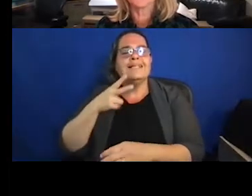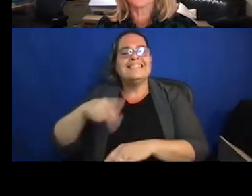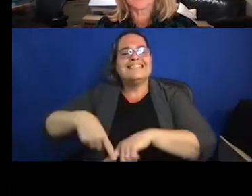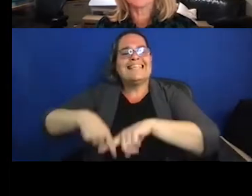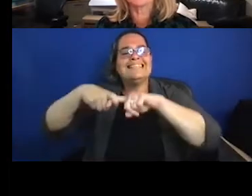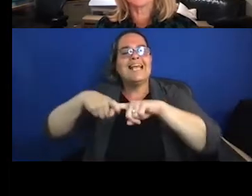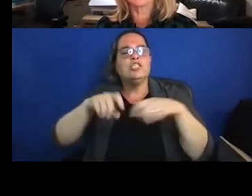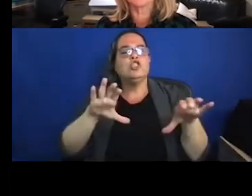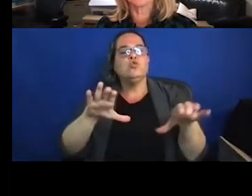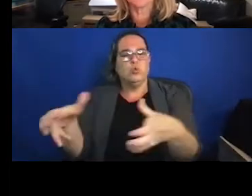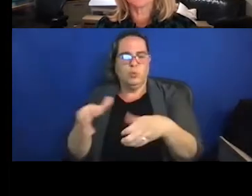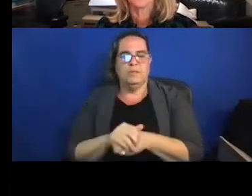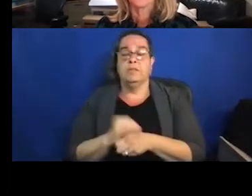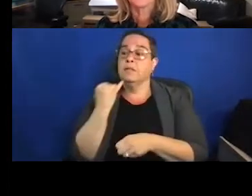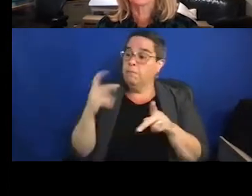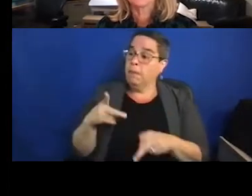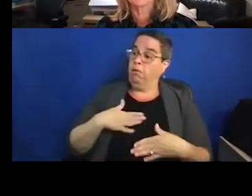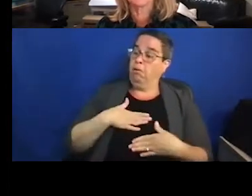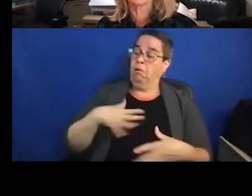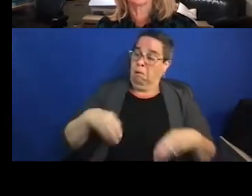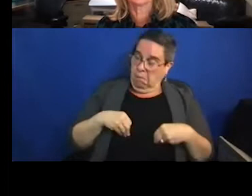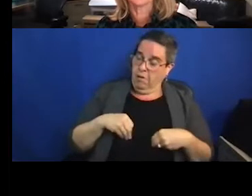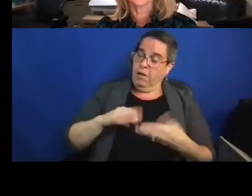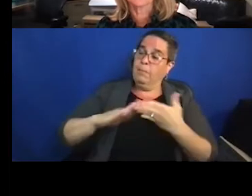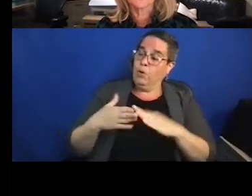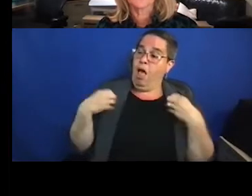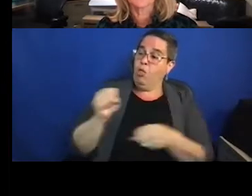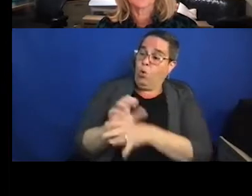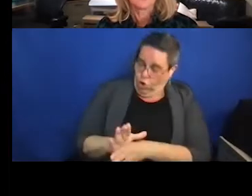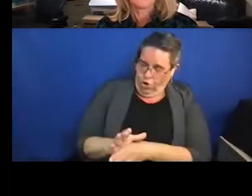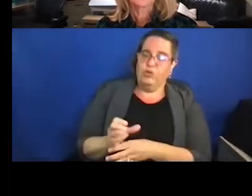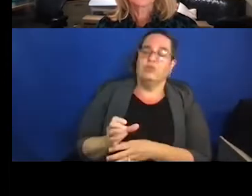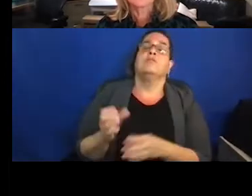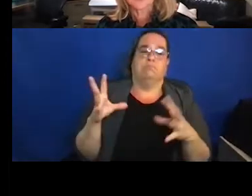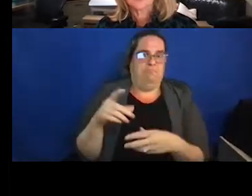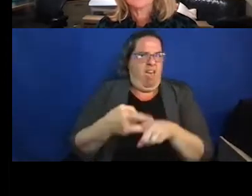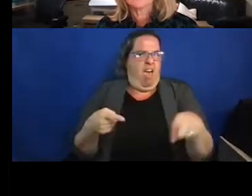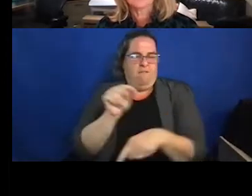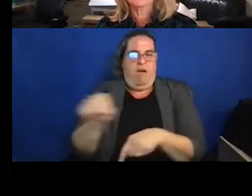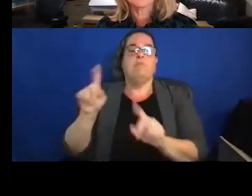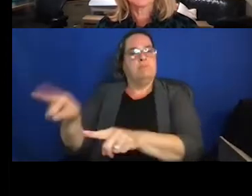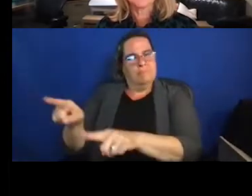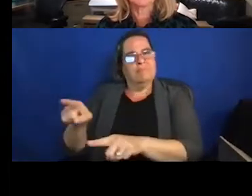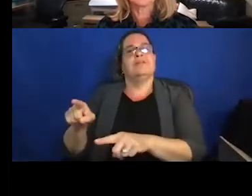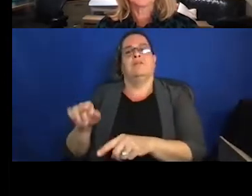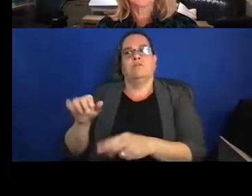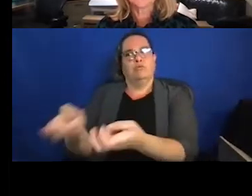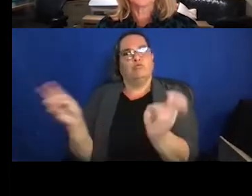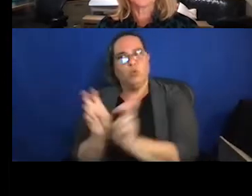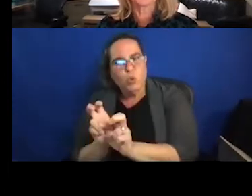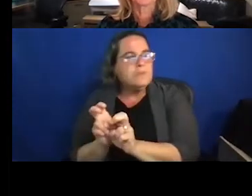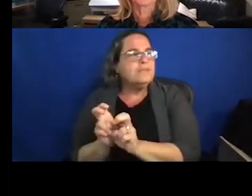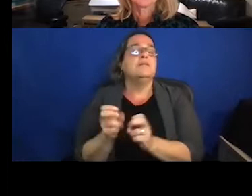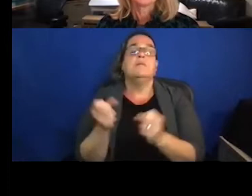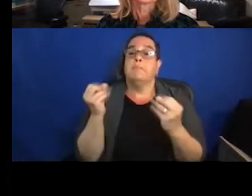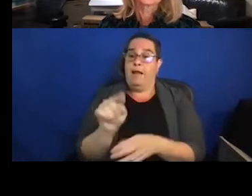15 months. And if you had a CHW, you were also eligible to attend smoking cessation groups. And